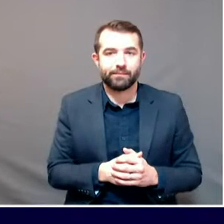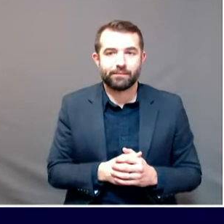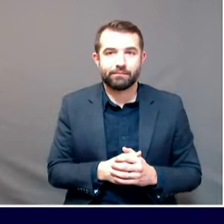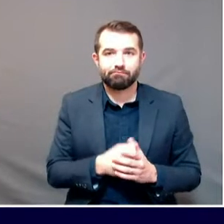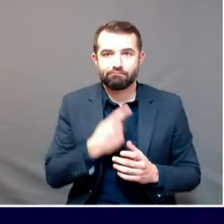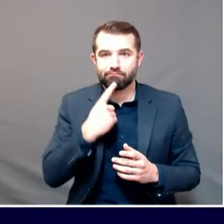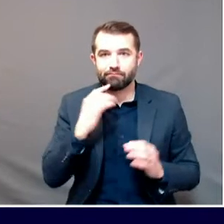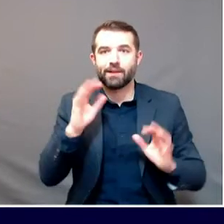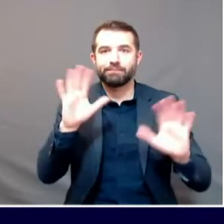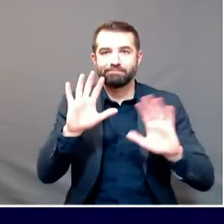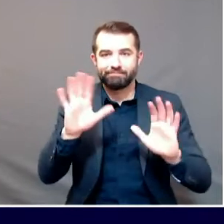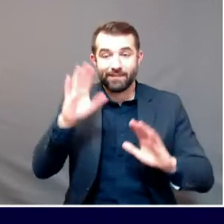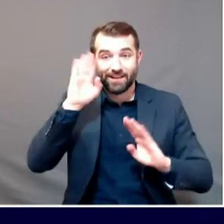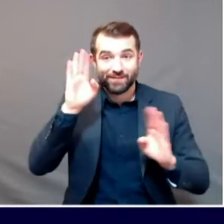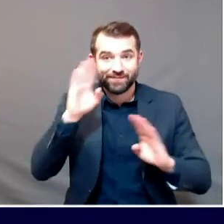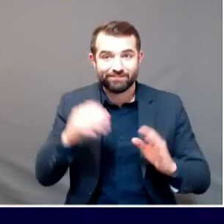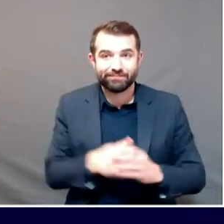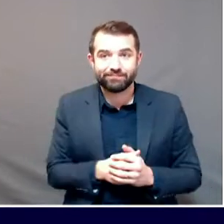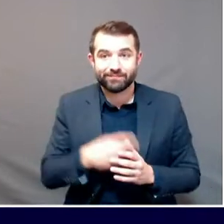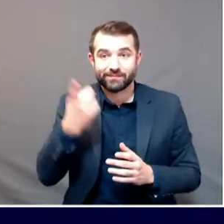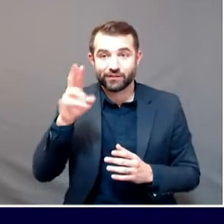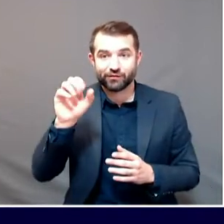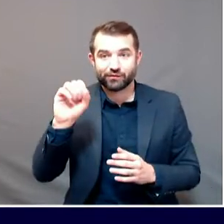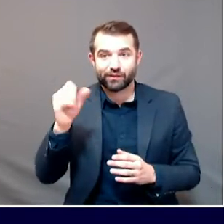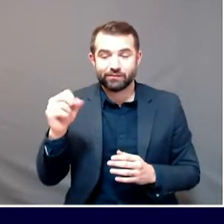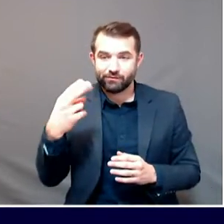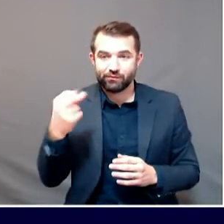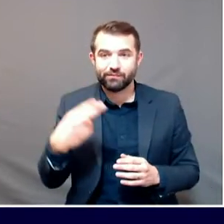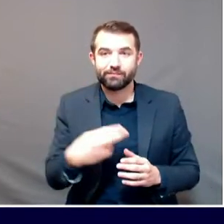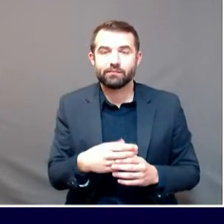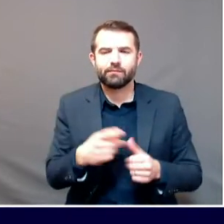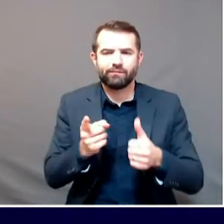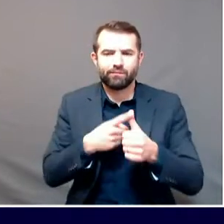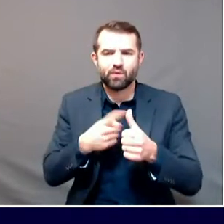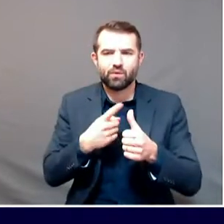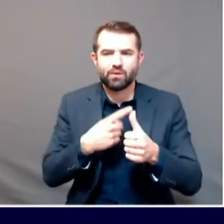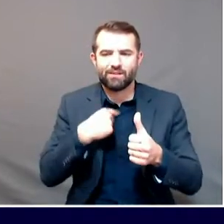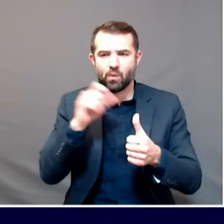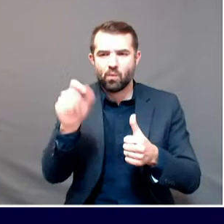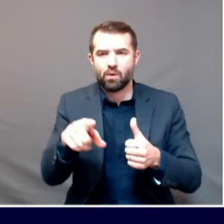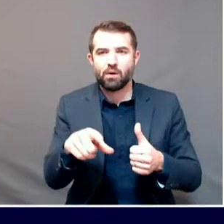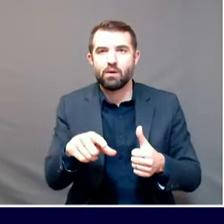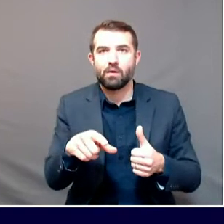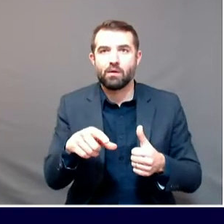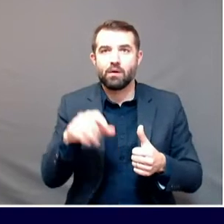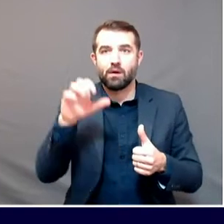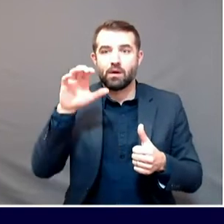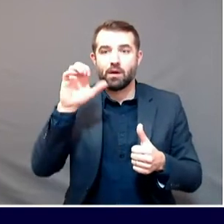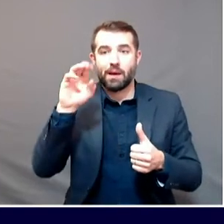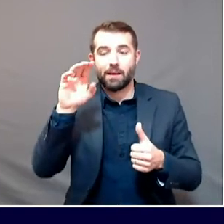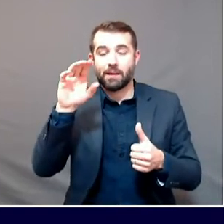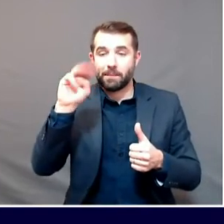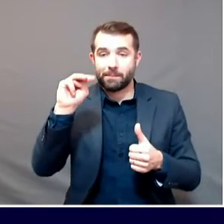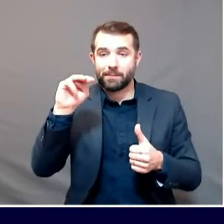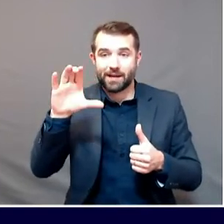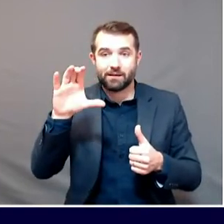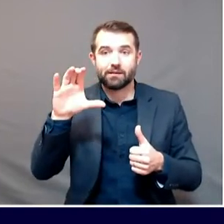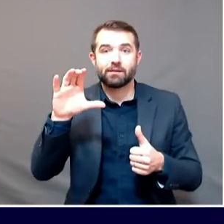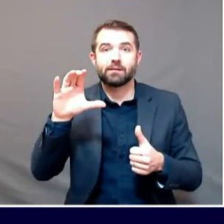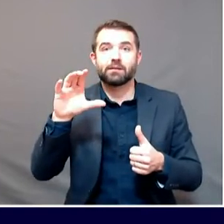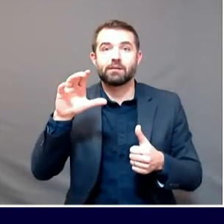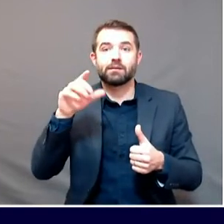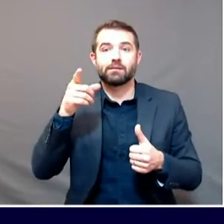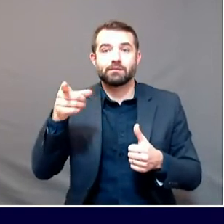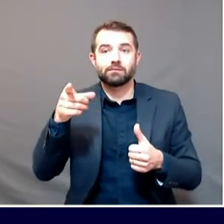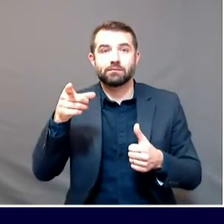Hi, Dr. Shah. So my first question is about EMMC and the outbreak there. Hospitals are supposed to be